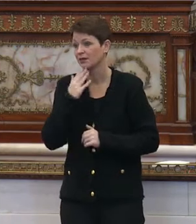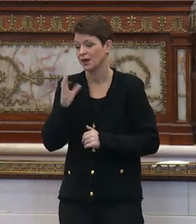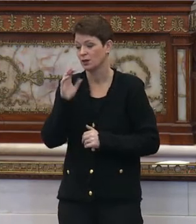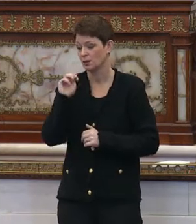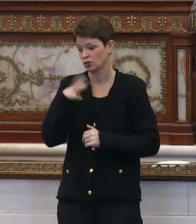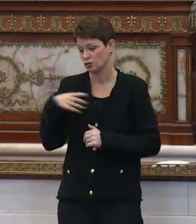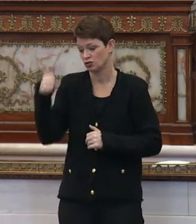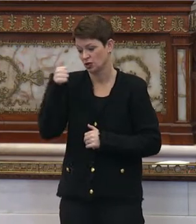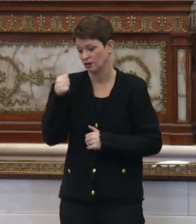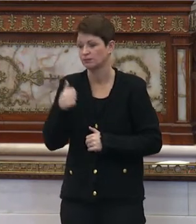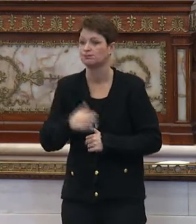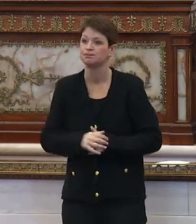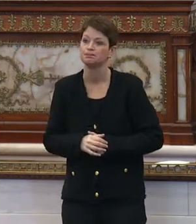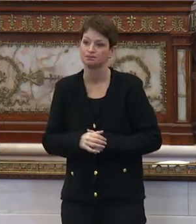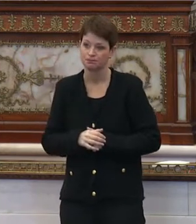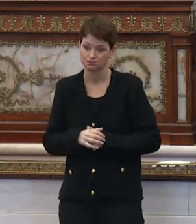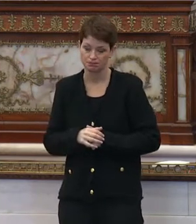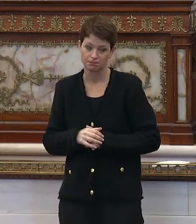Mr. Chairman.